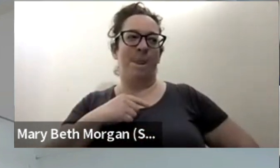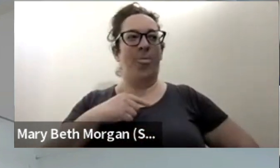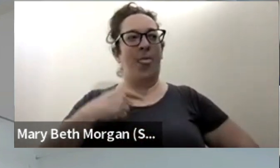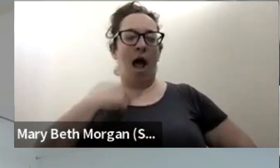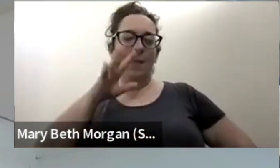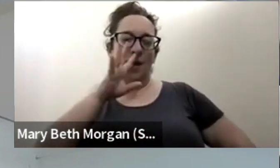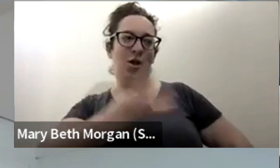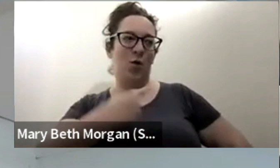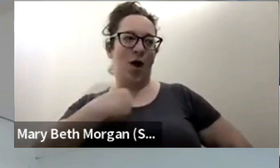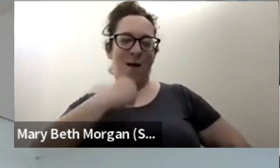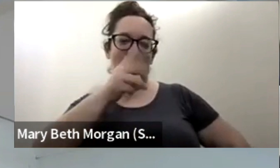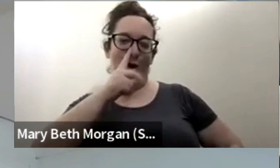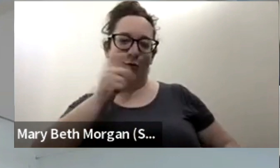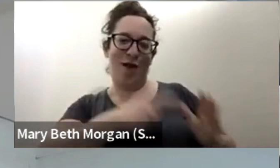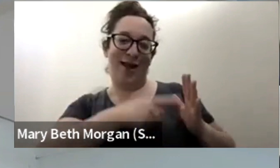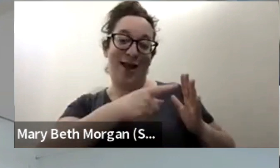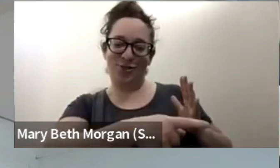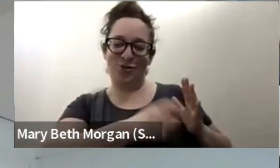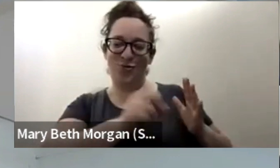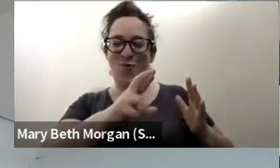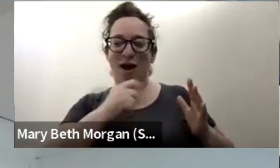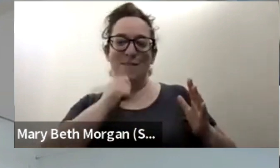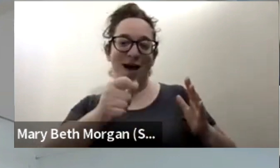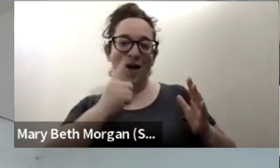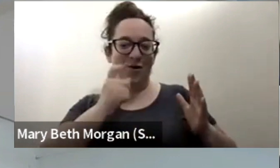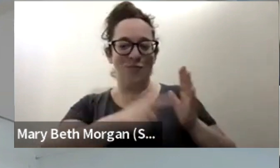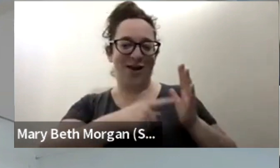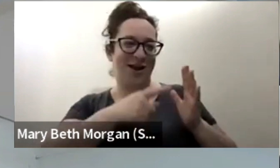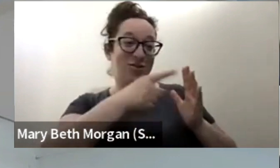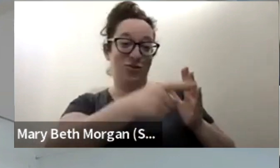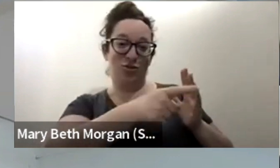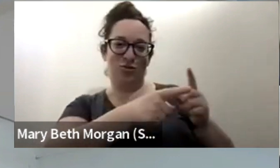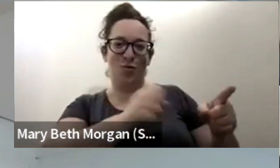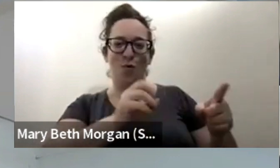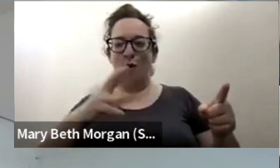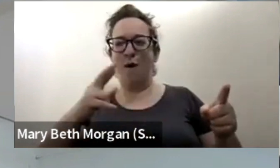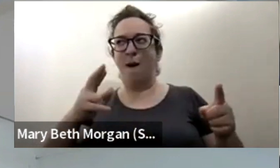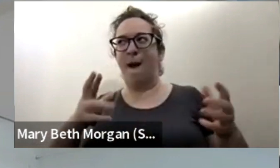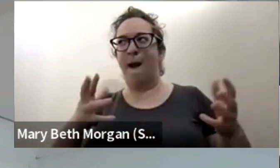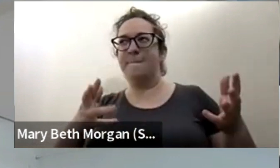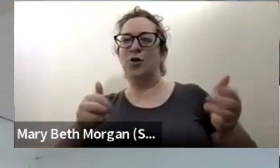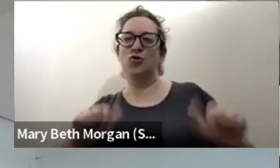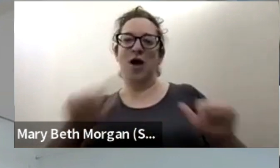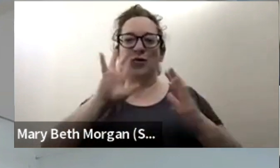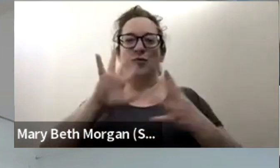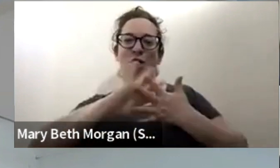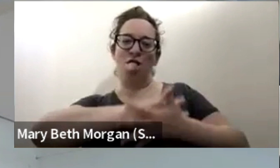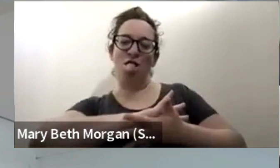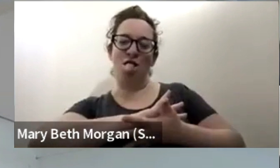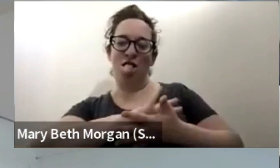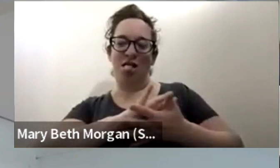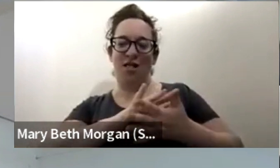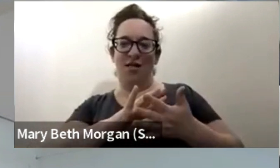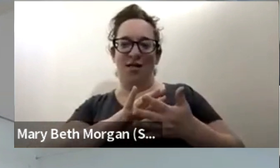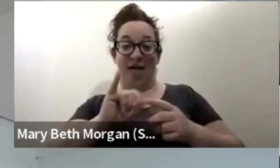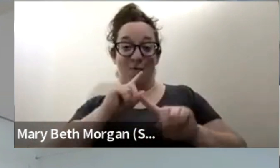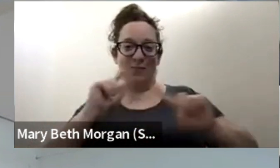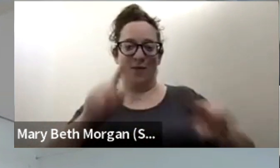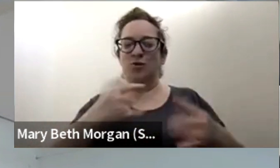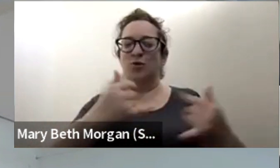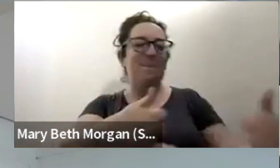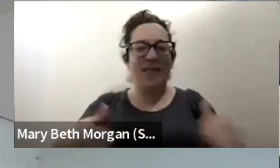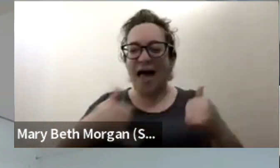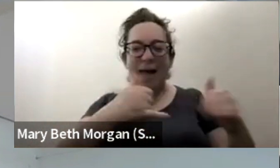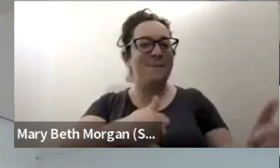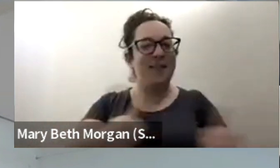her, and I can, you know, there's so many ways you can play those lines. There's so much you can